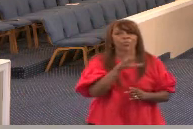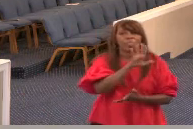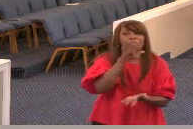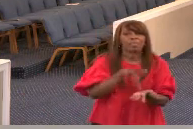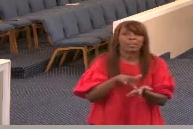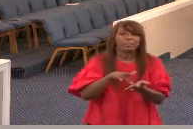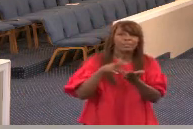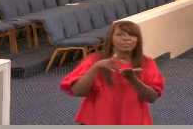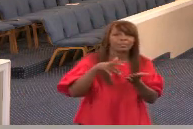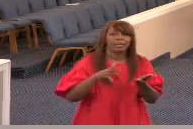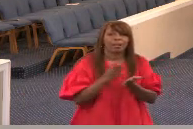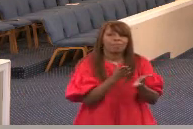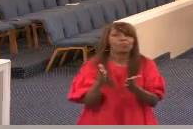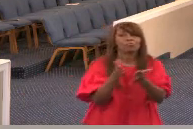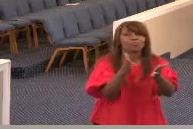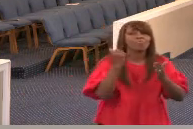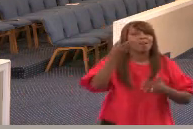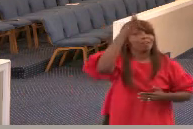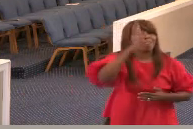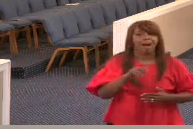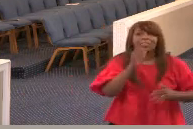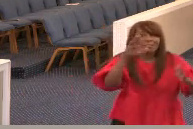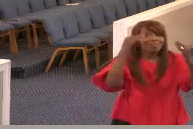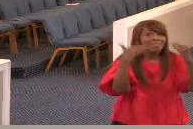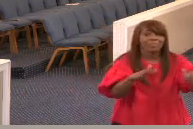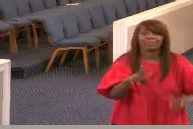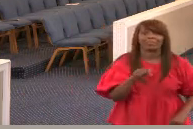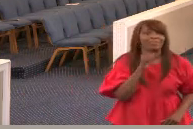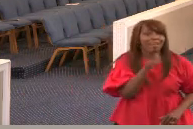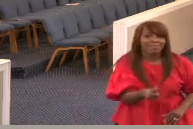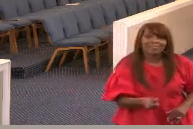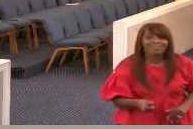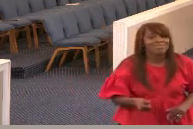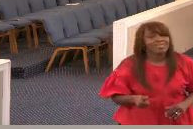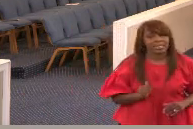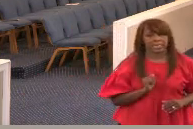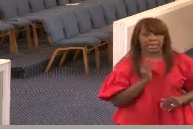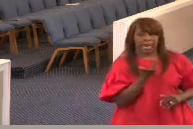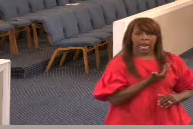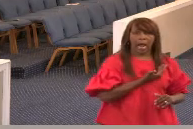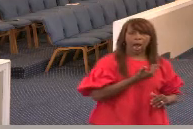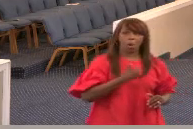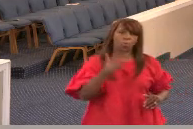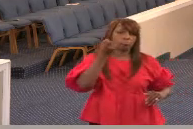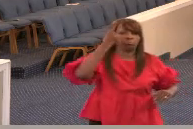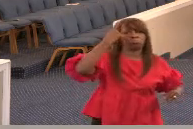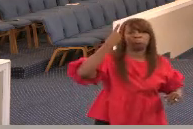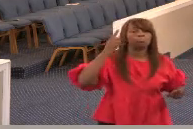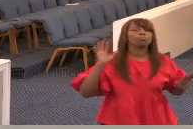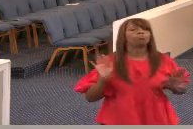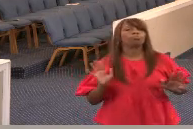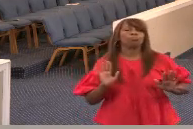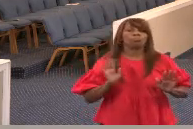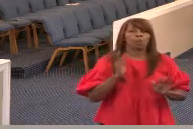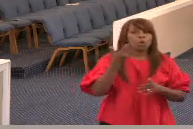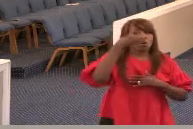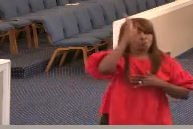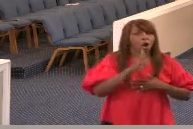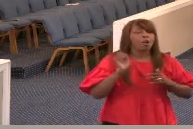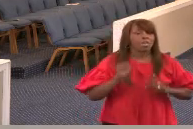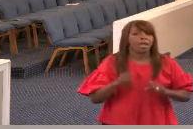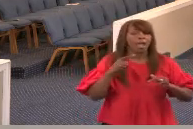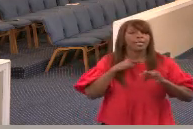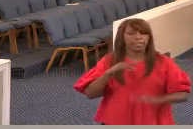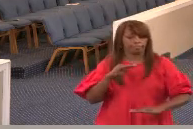Our God is not limited by our visibility. Our God can meet